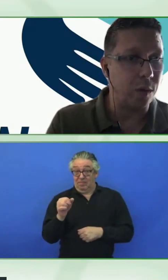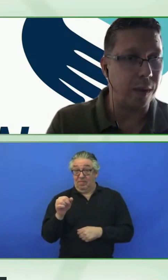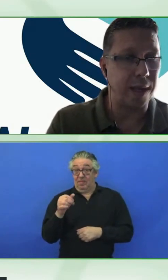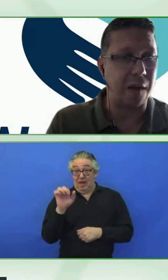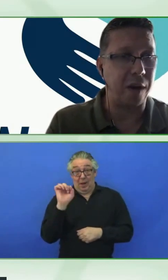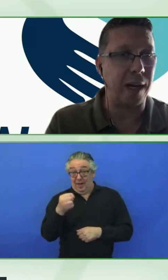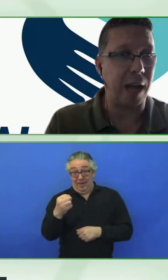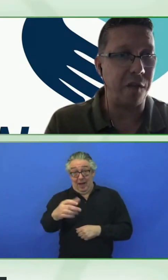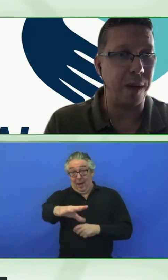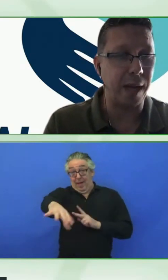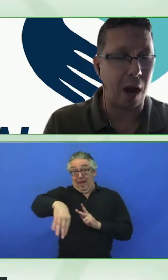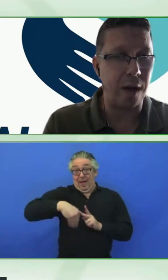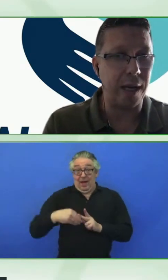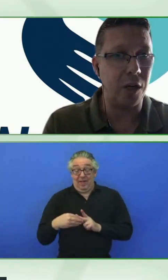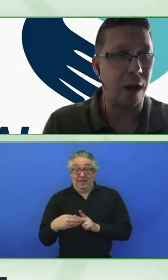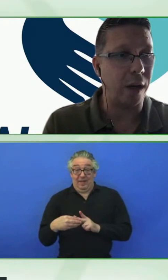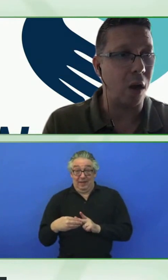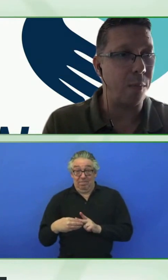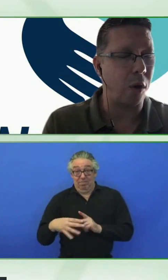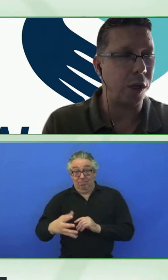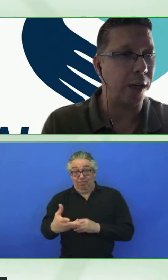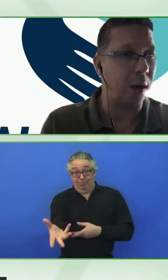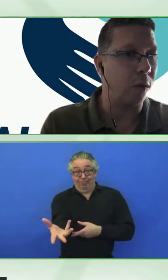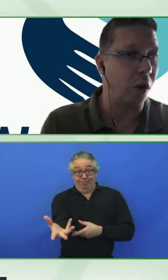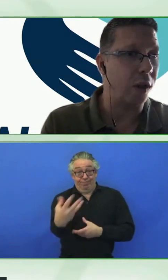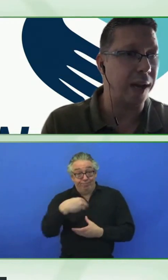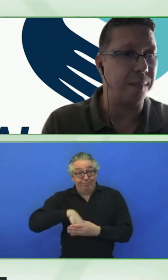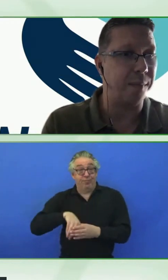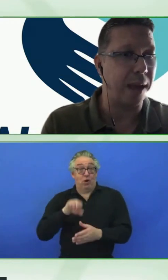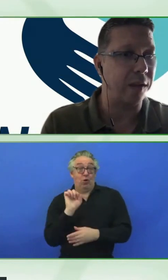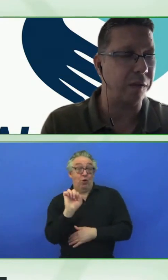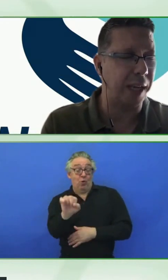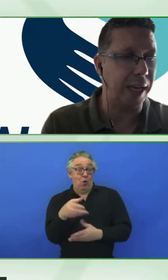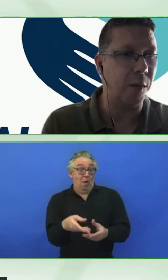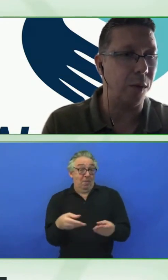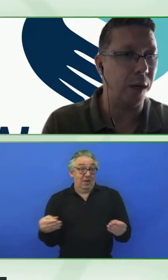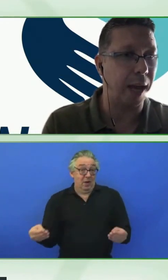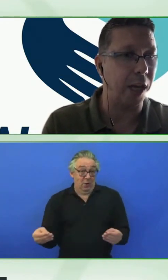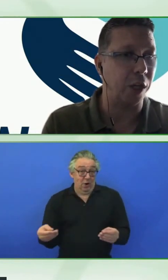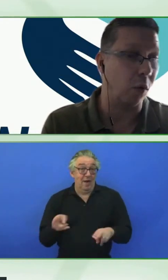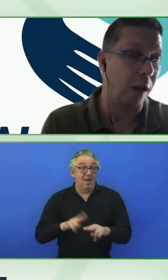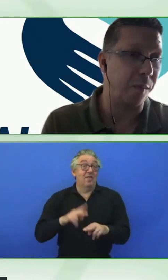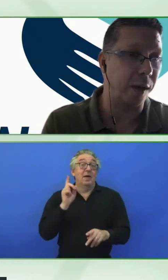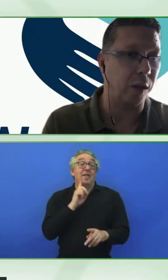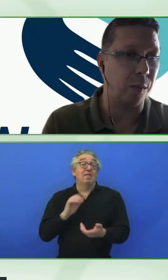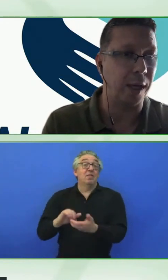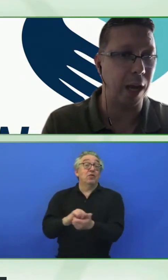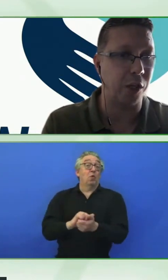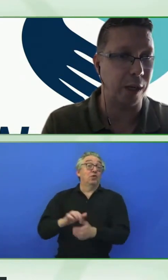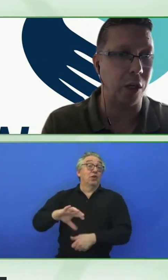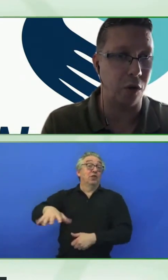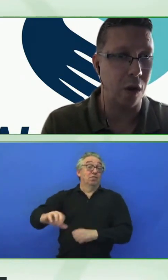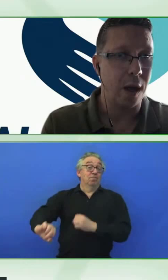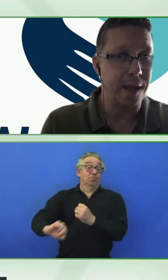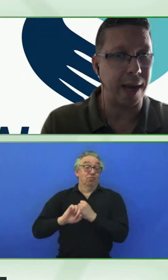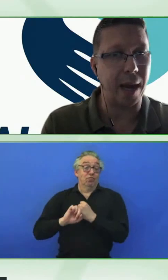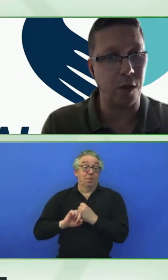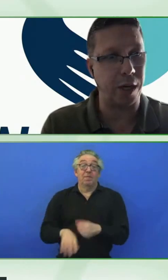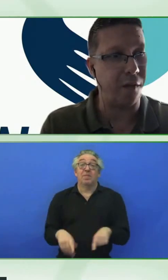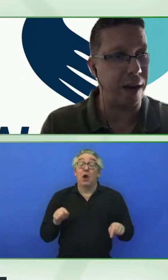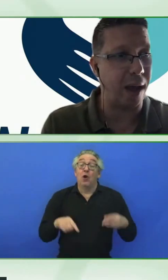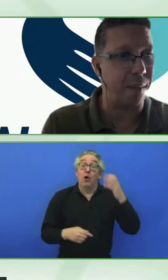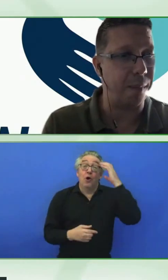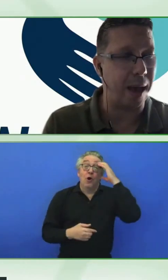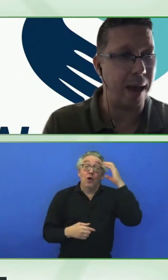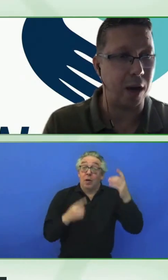We're in talks with the South African government currently to undergo a project that will translate massive key communication or governmental communication into sign